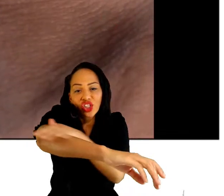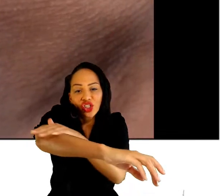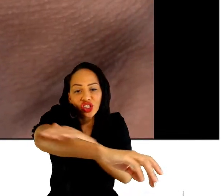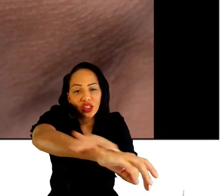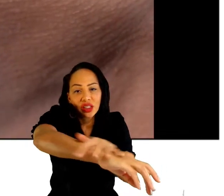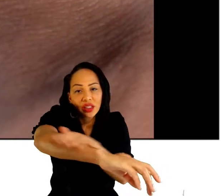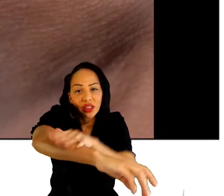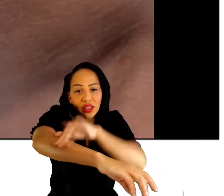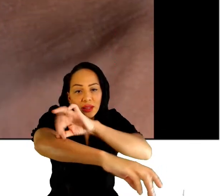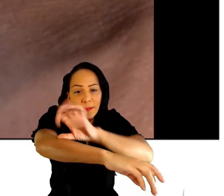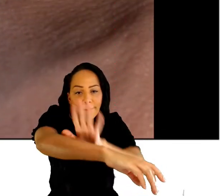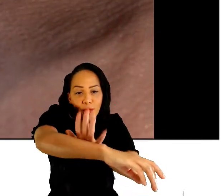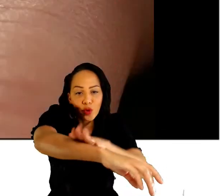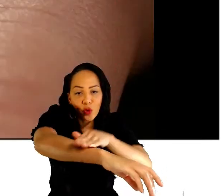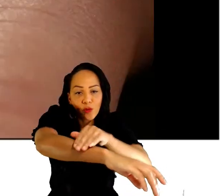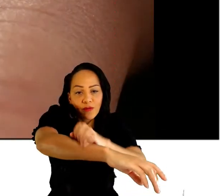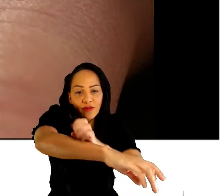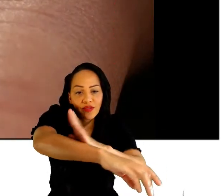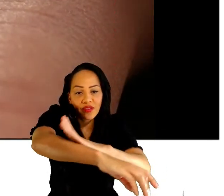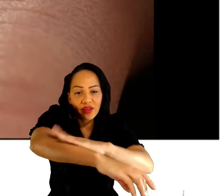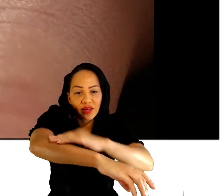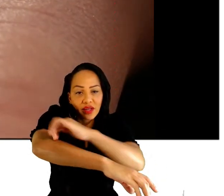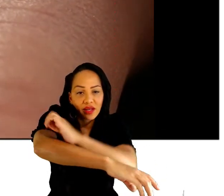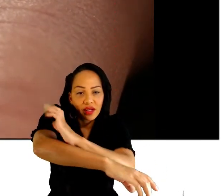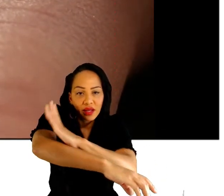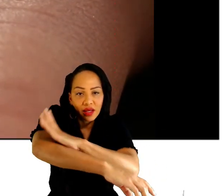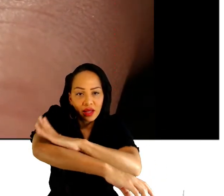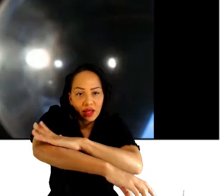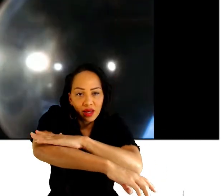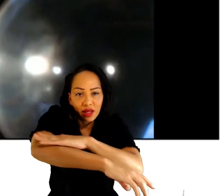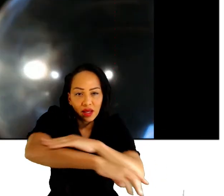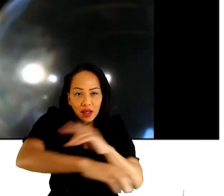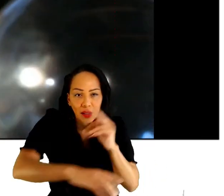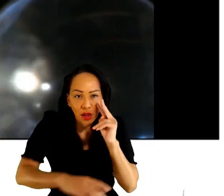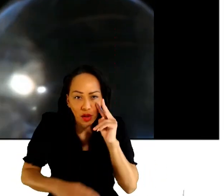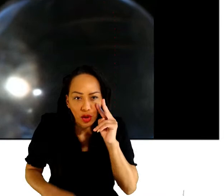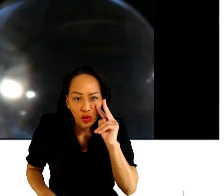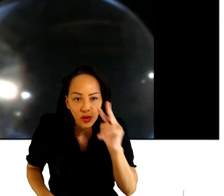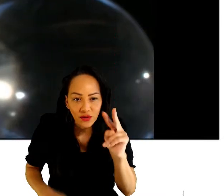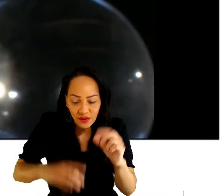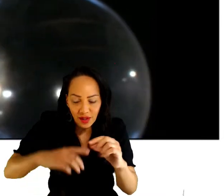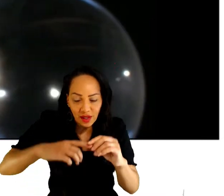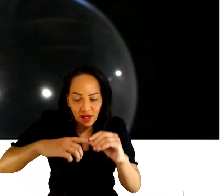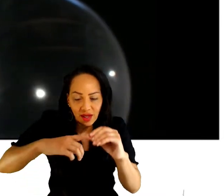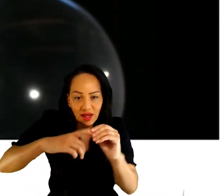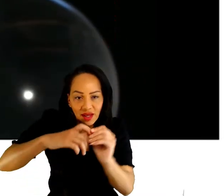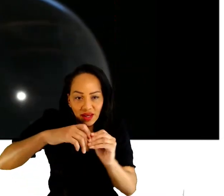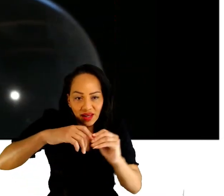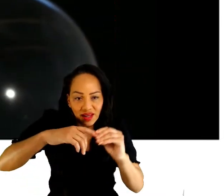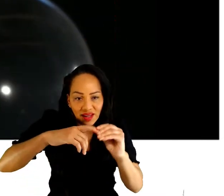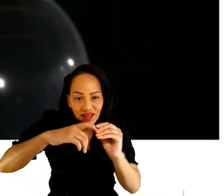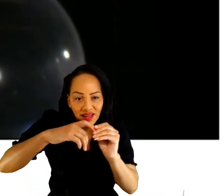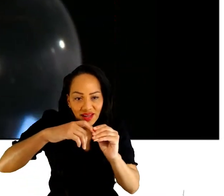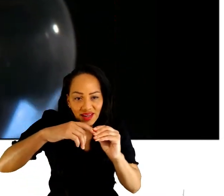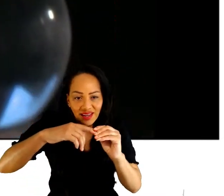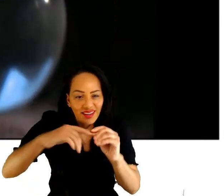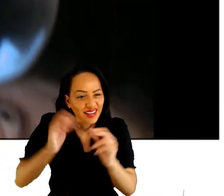shoulder. And this is the close-up that so revolted Natalie.